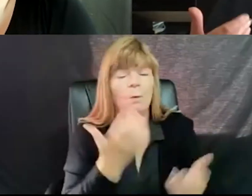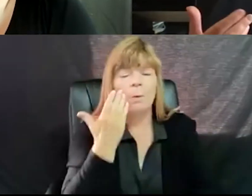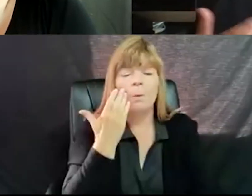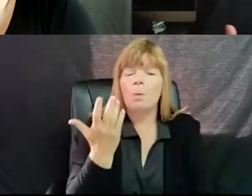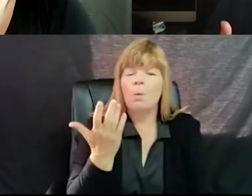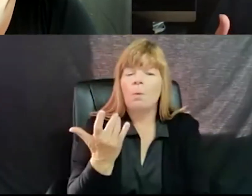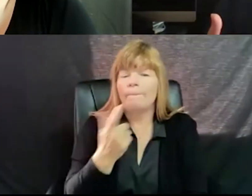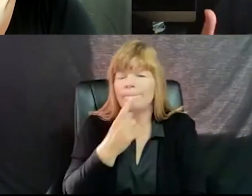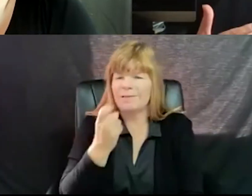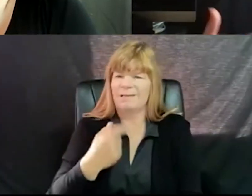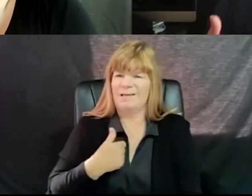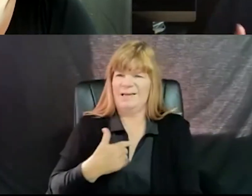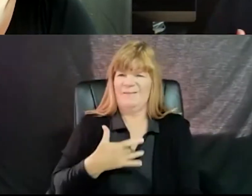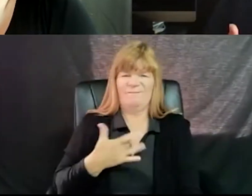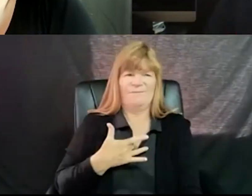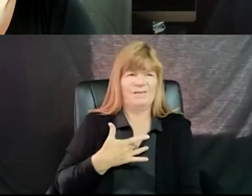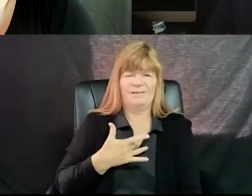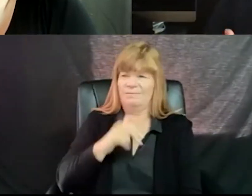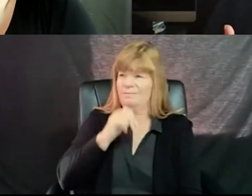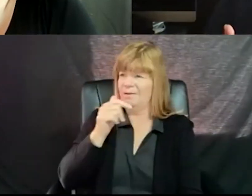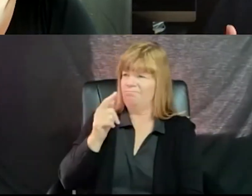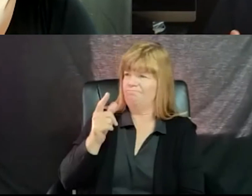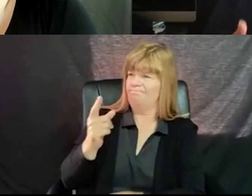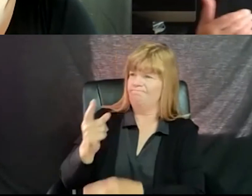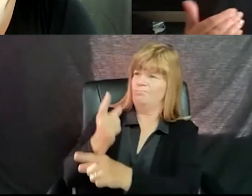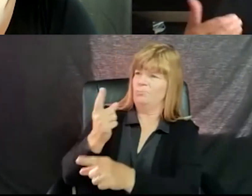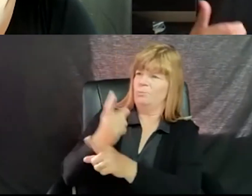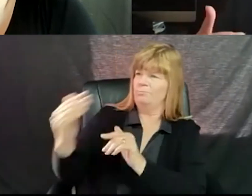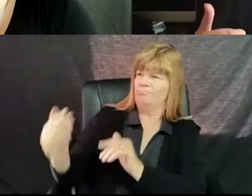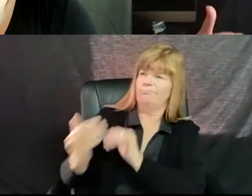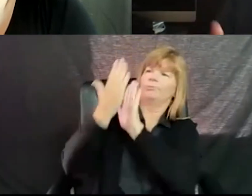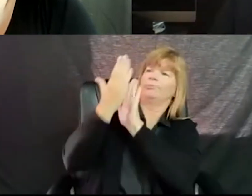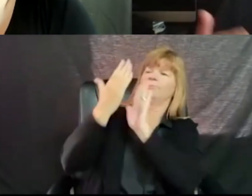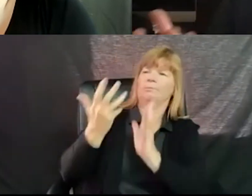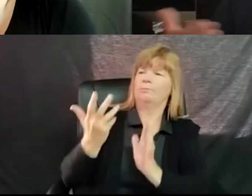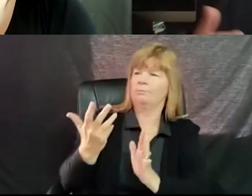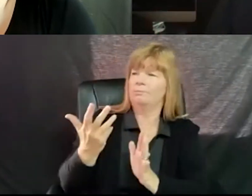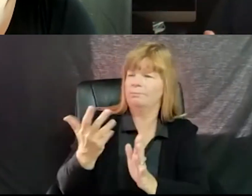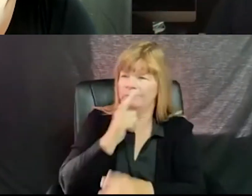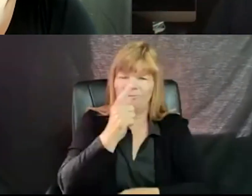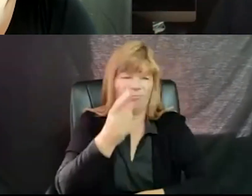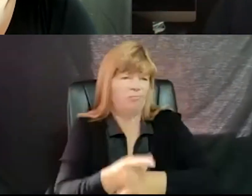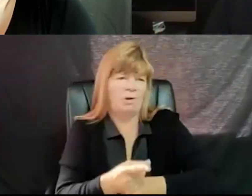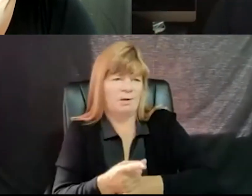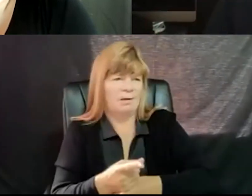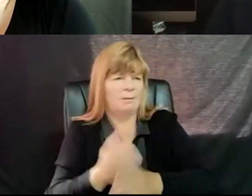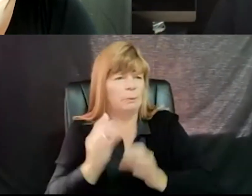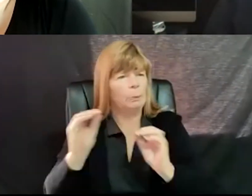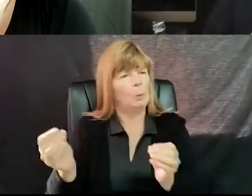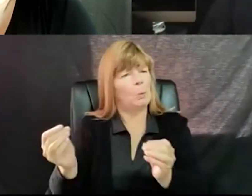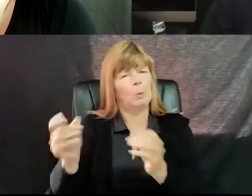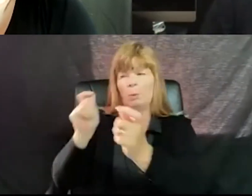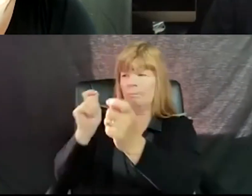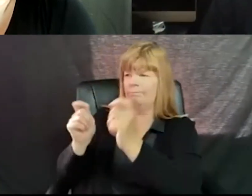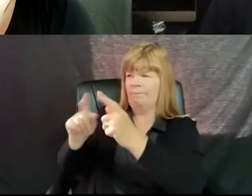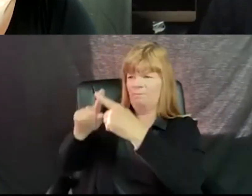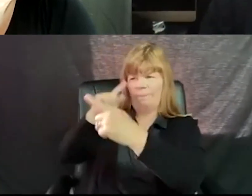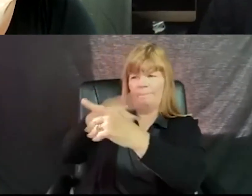Because I feel that I wasn't treated well, or I wasn't treated right, I wasn't accommodated.